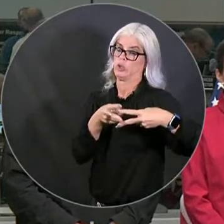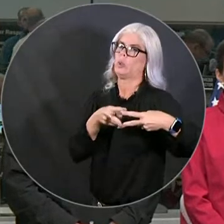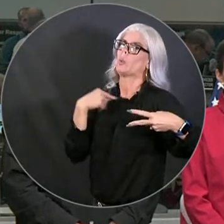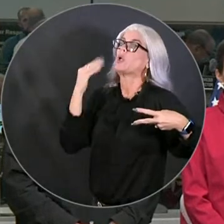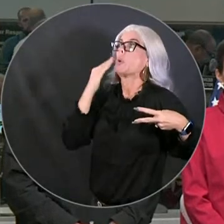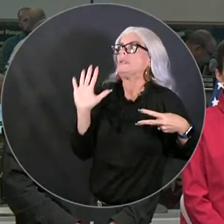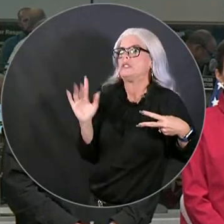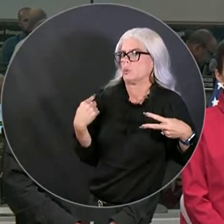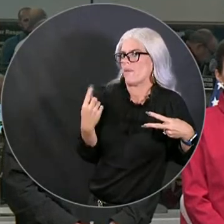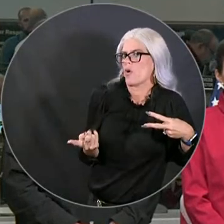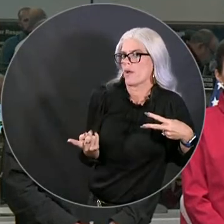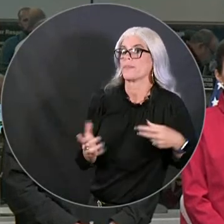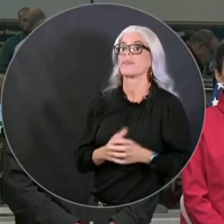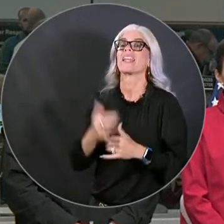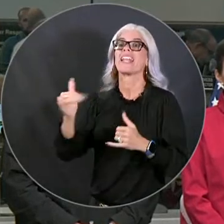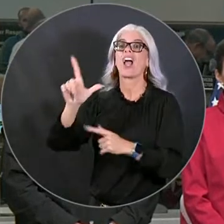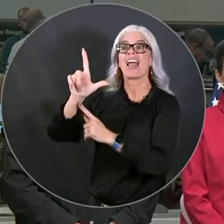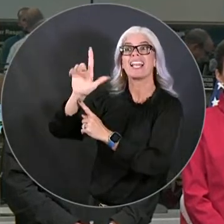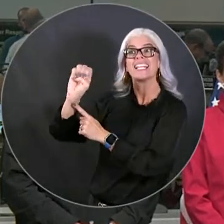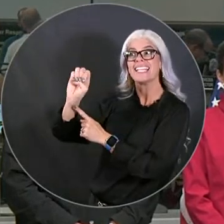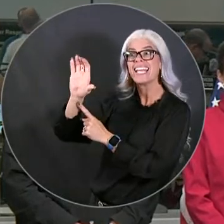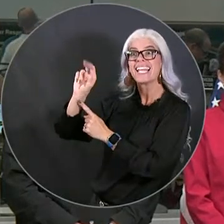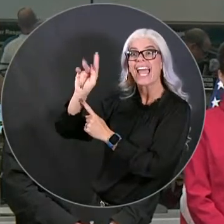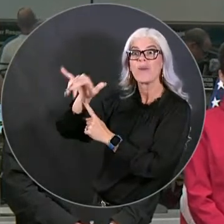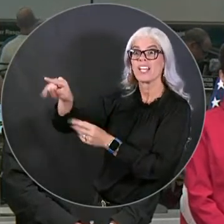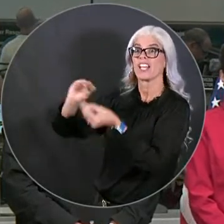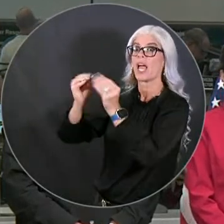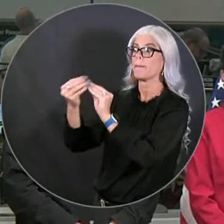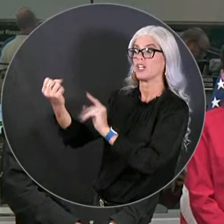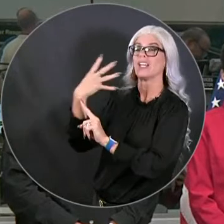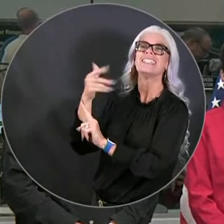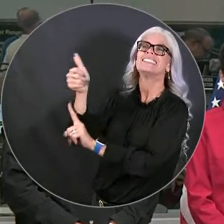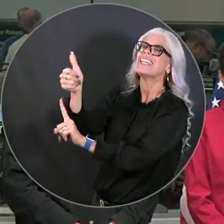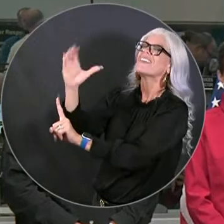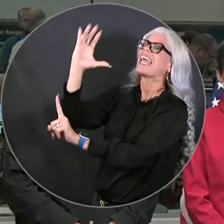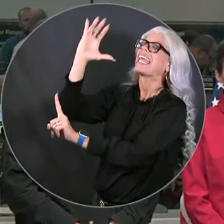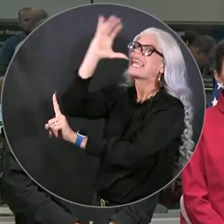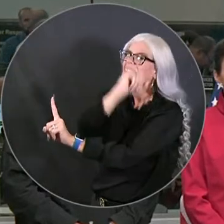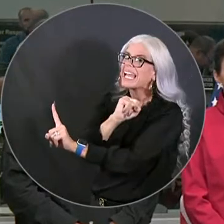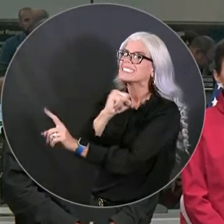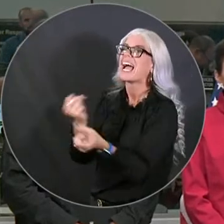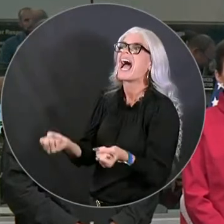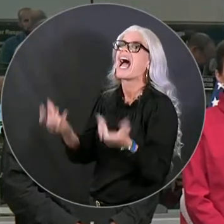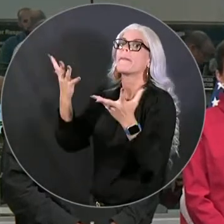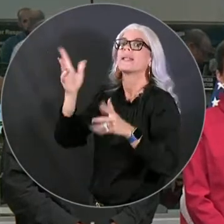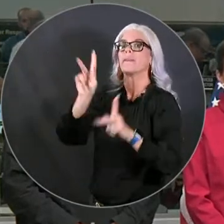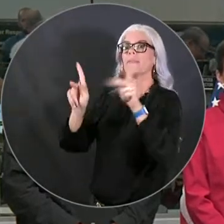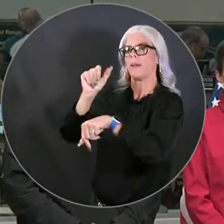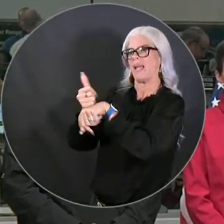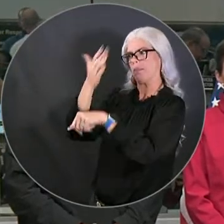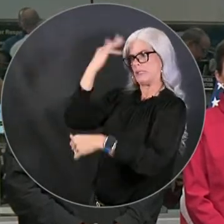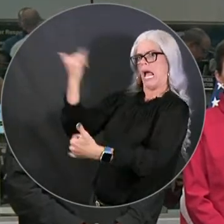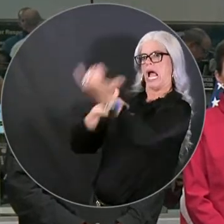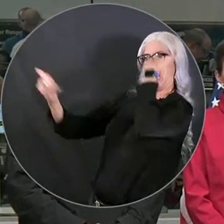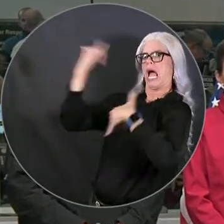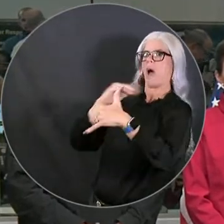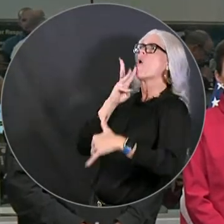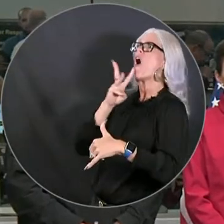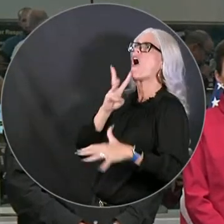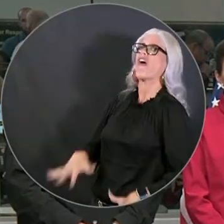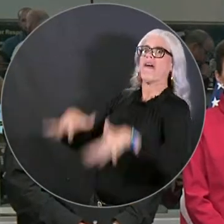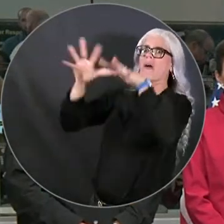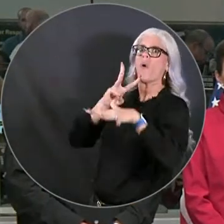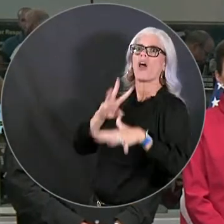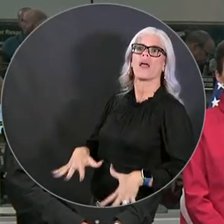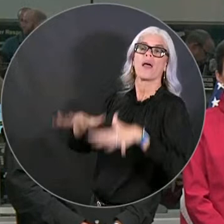by Lee is basically an estimate of, hey, these people were calling, the water was rising on their home, they may not have ended